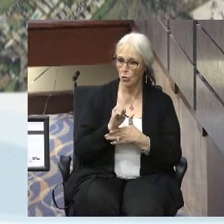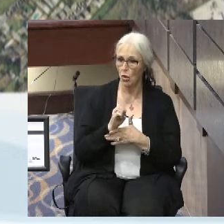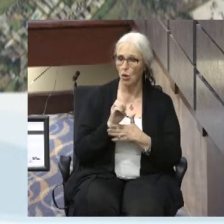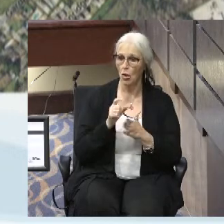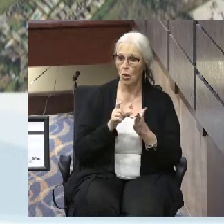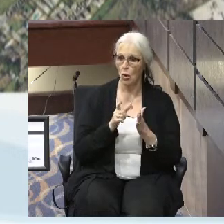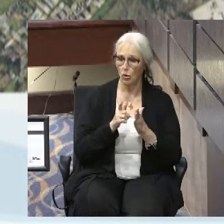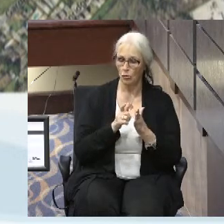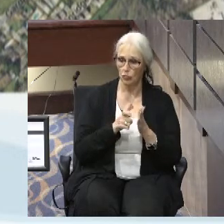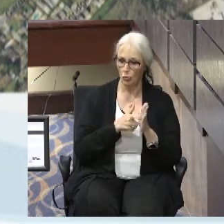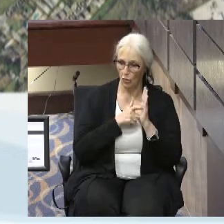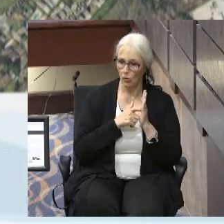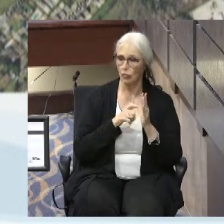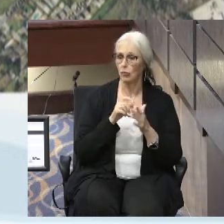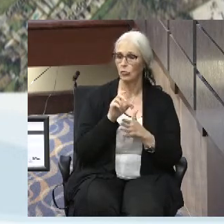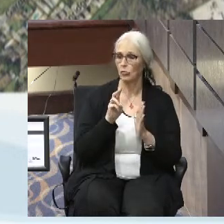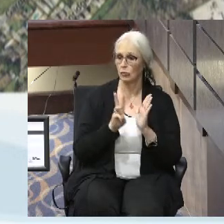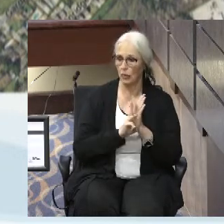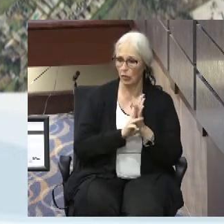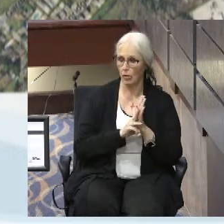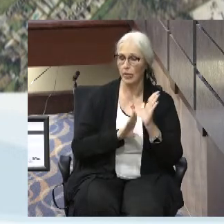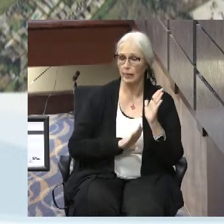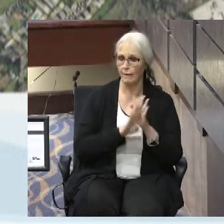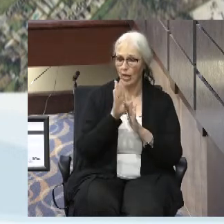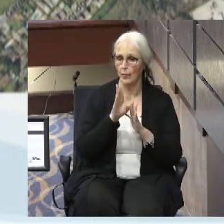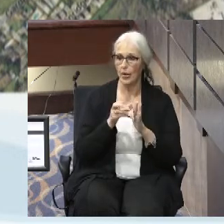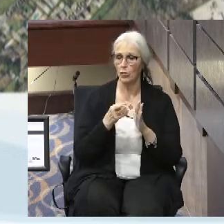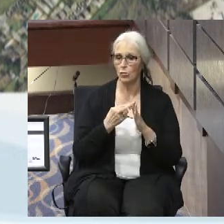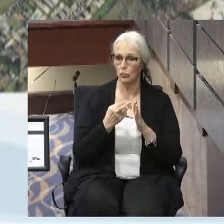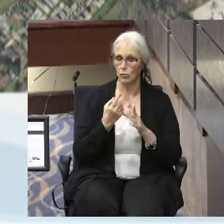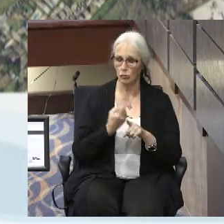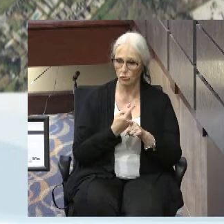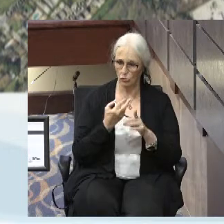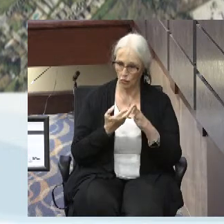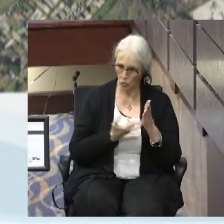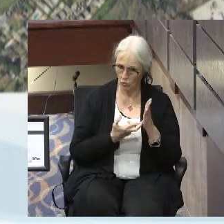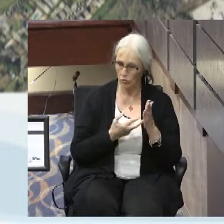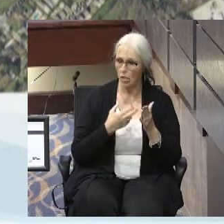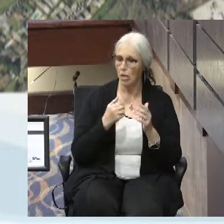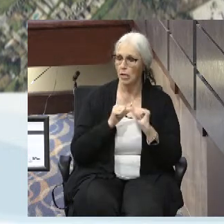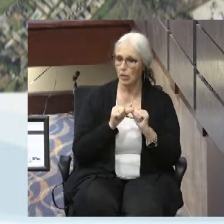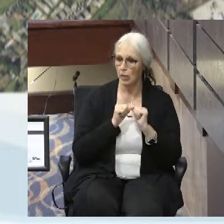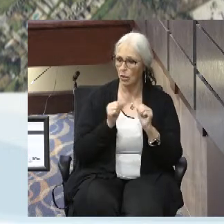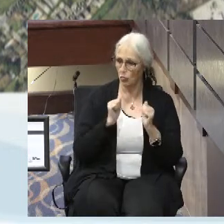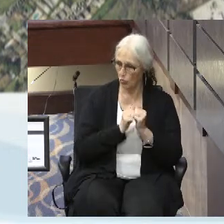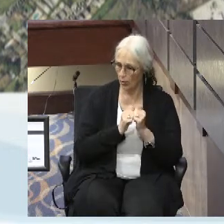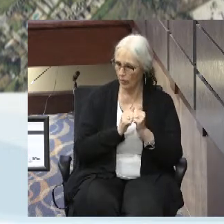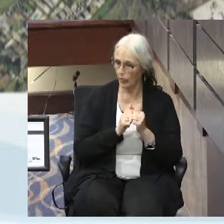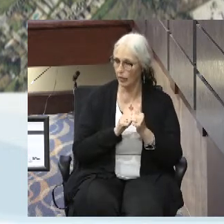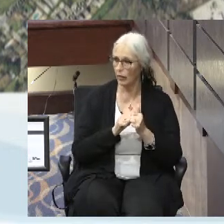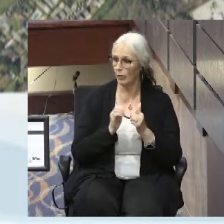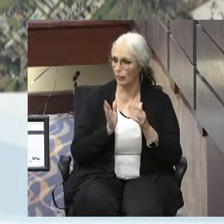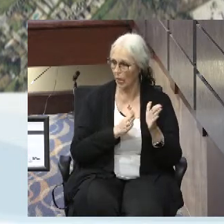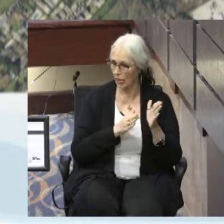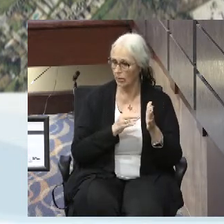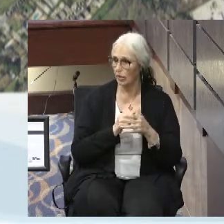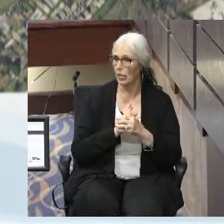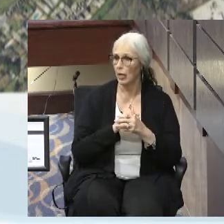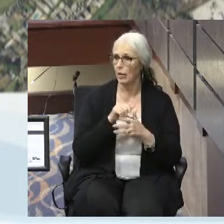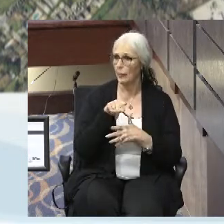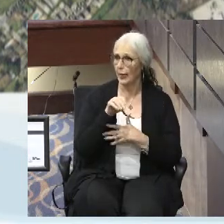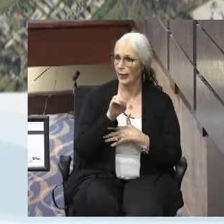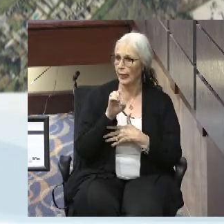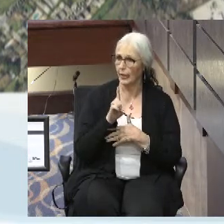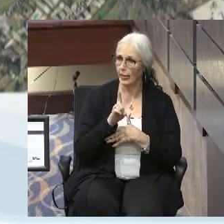Waco, Texas, and the Plan Unit Development Regulations. 2, the proposed PUD is keeping with the purpose and intent of the PUD ordinance by providing a high level